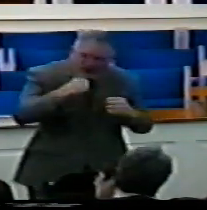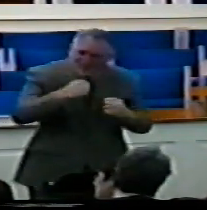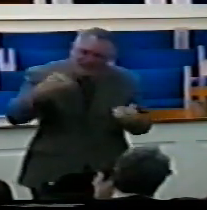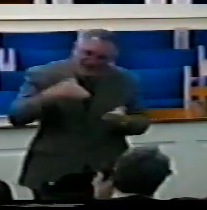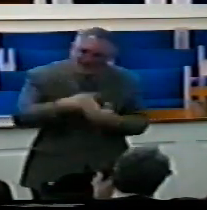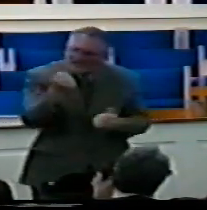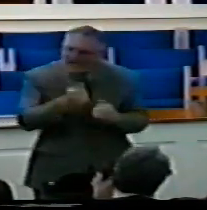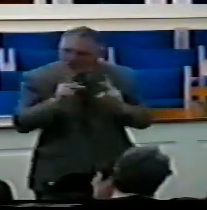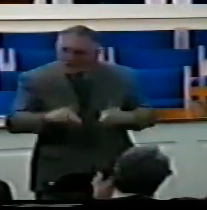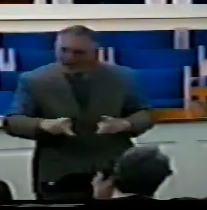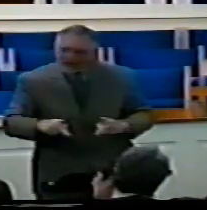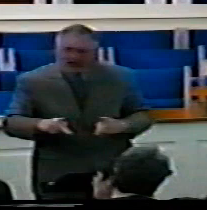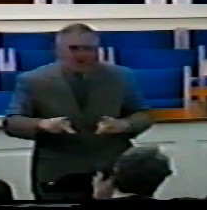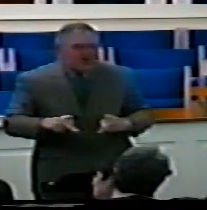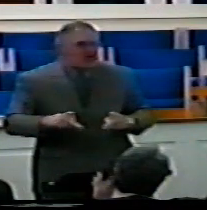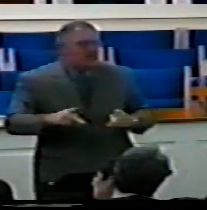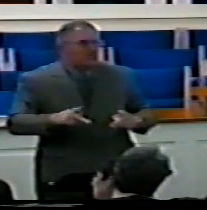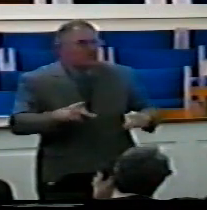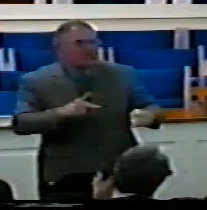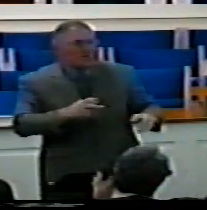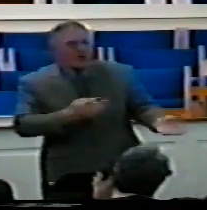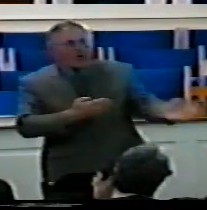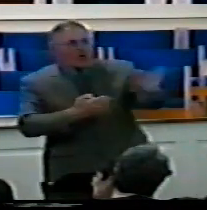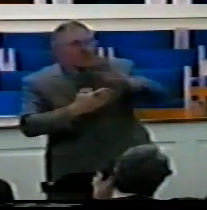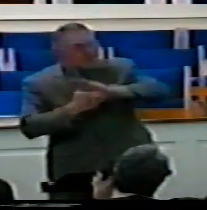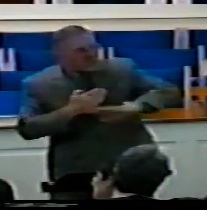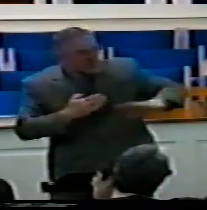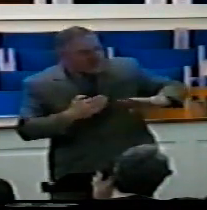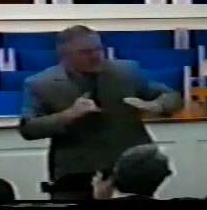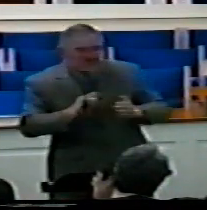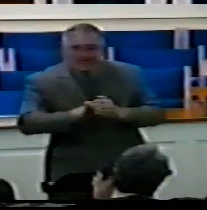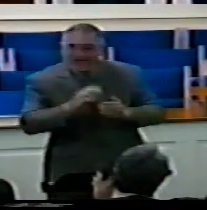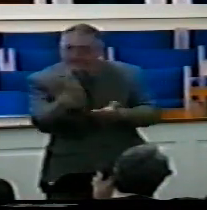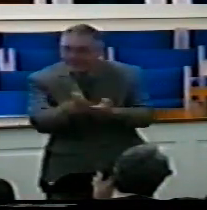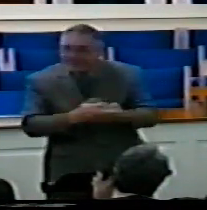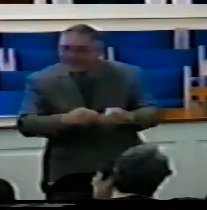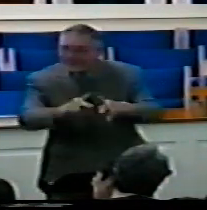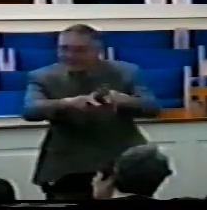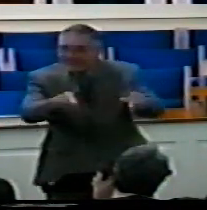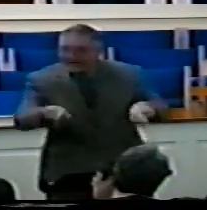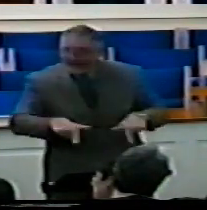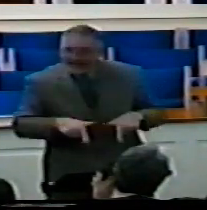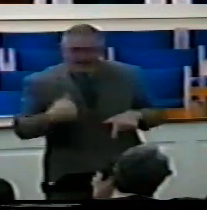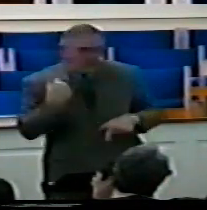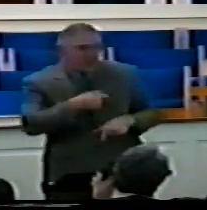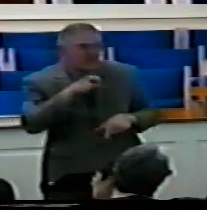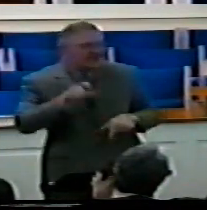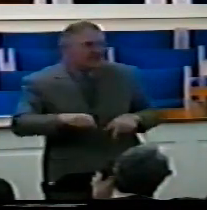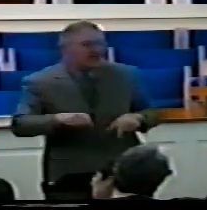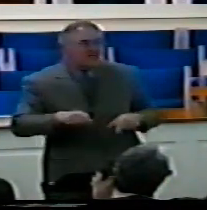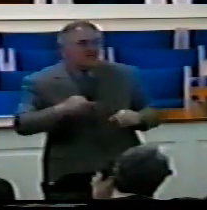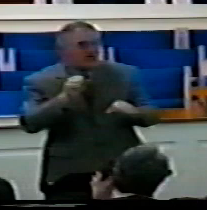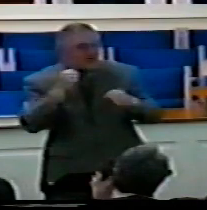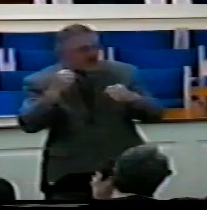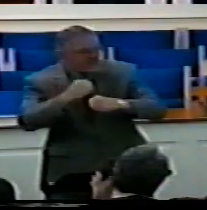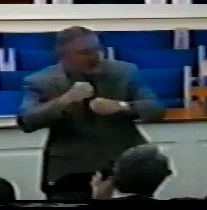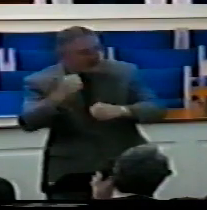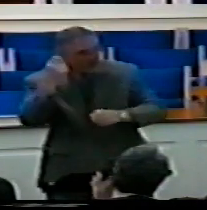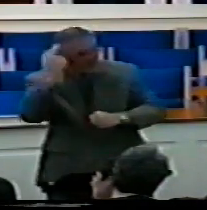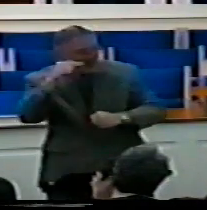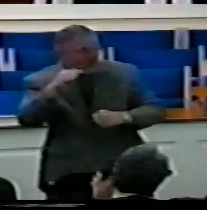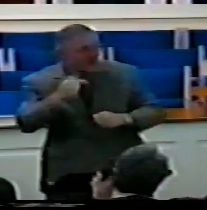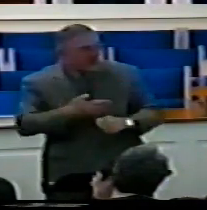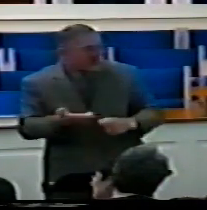to fight, and after we fight, to keep fighting. He says stand and to keep standing. That the Bible says we're going to fight. The Bible doesn't say we're going to win every